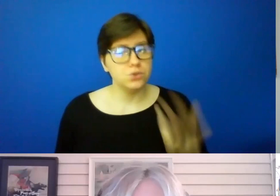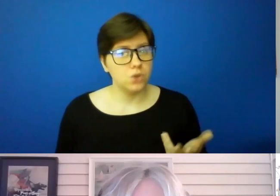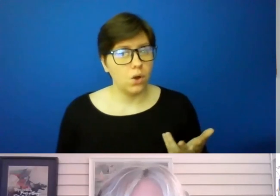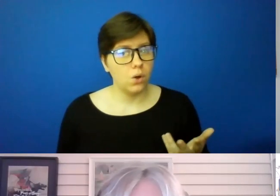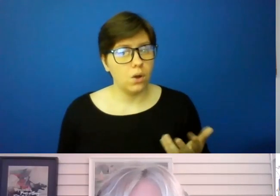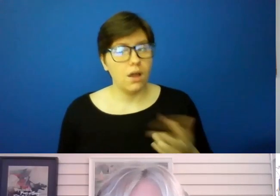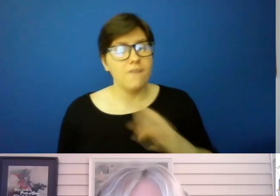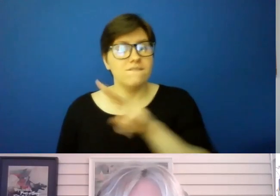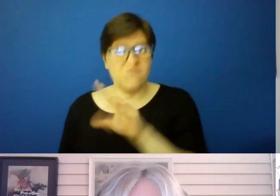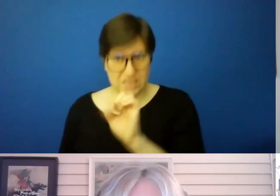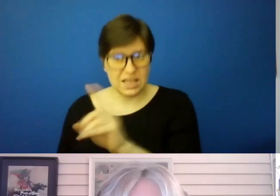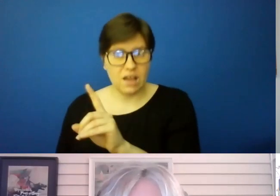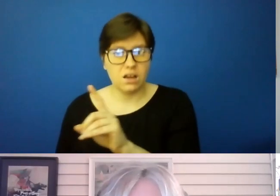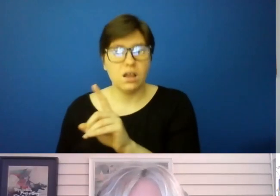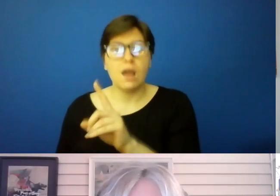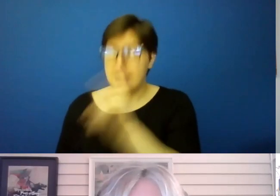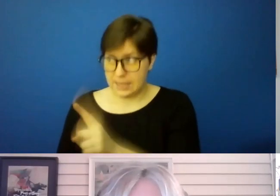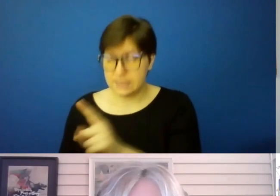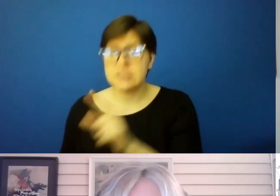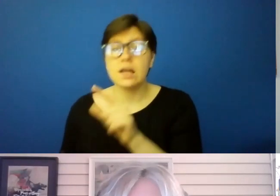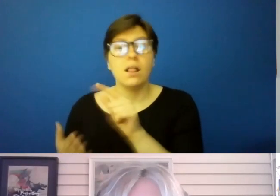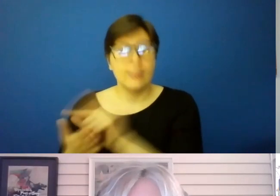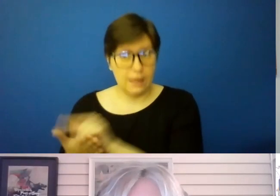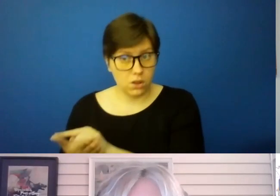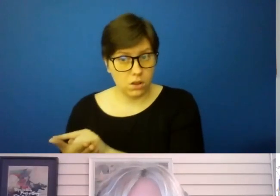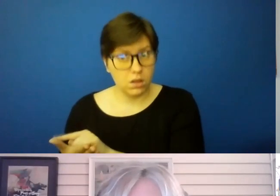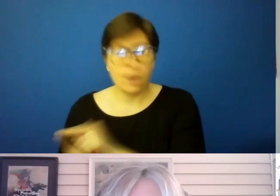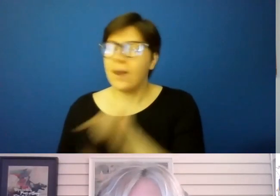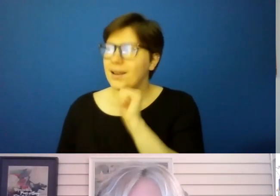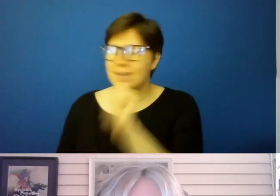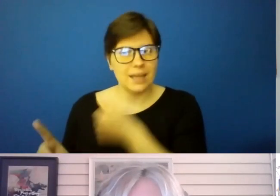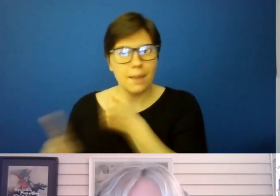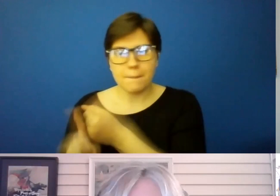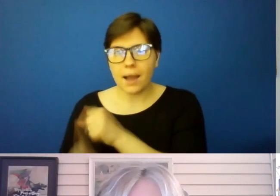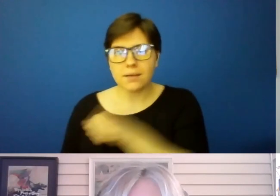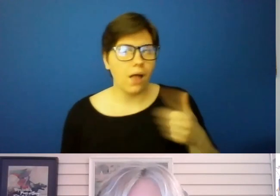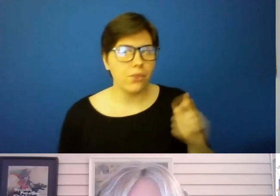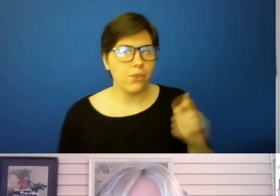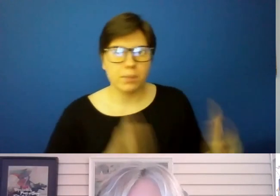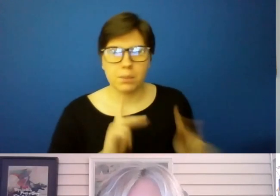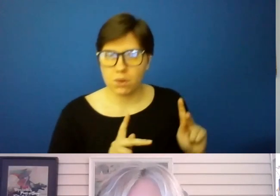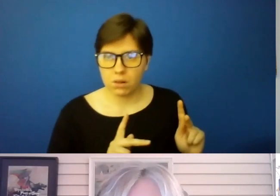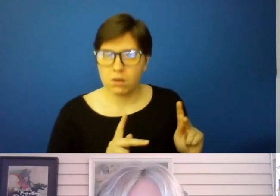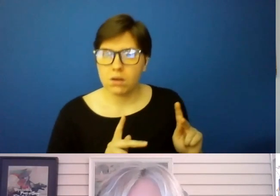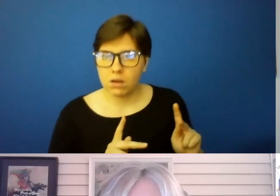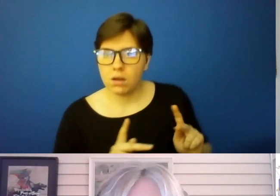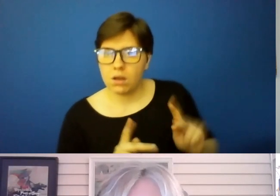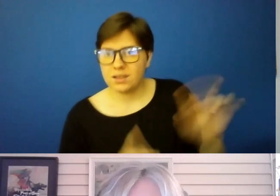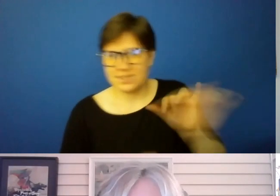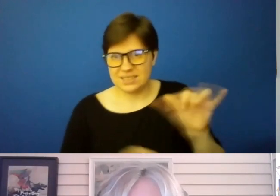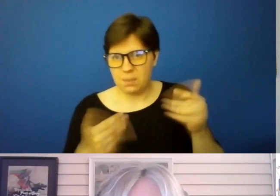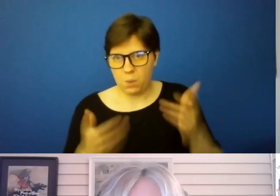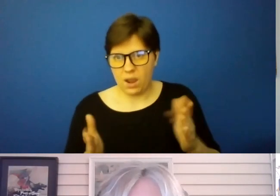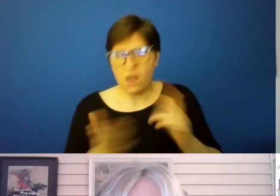VSED is legal, and it doesn't impact other people like the way that a